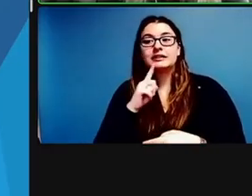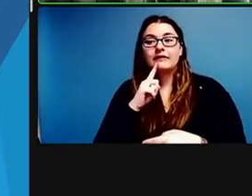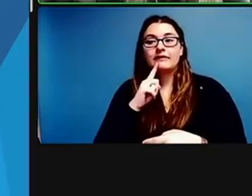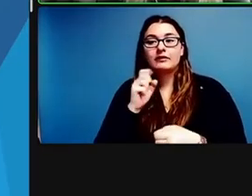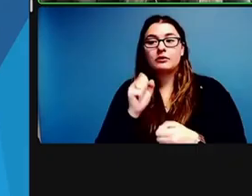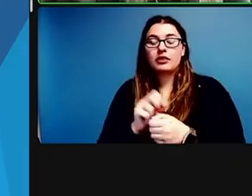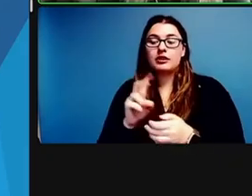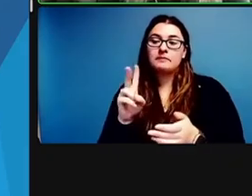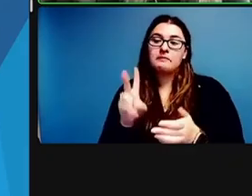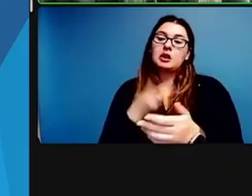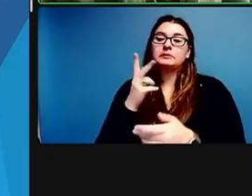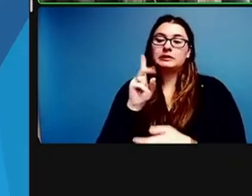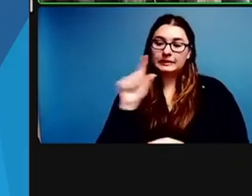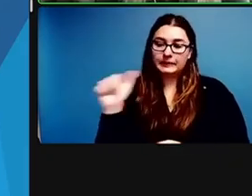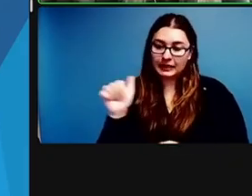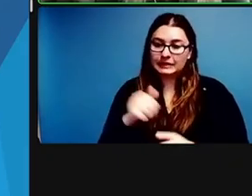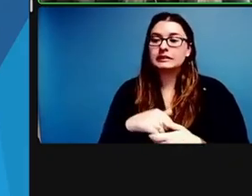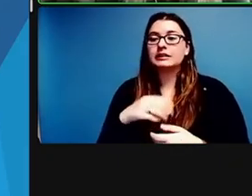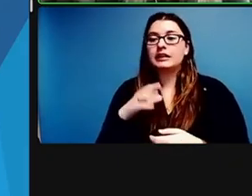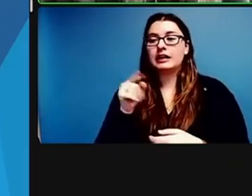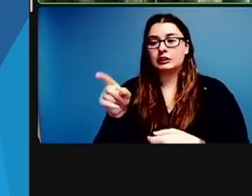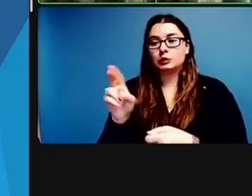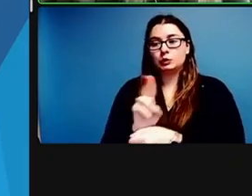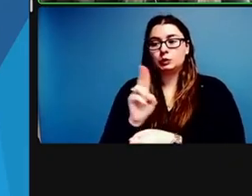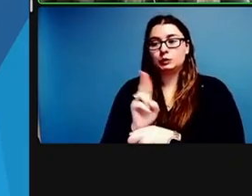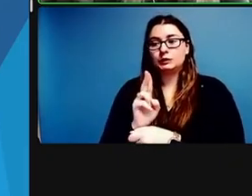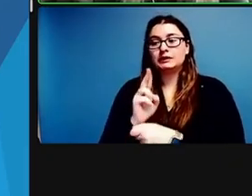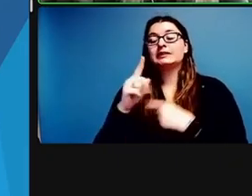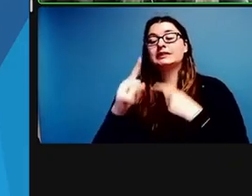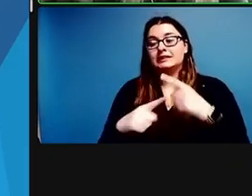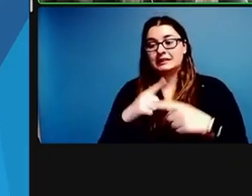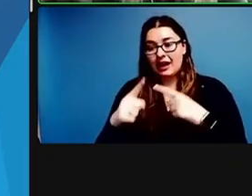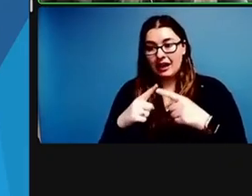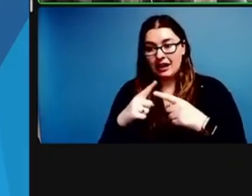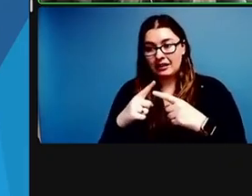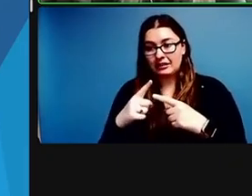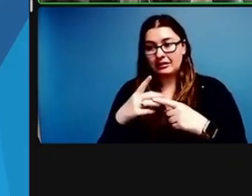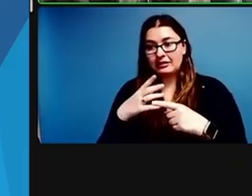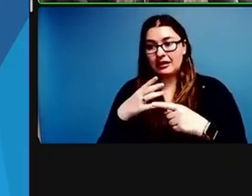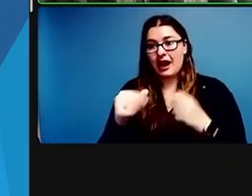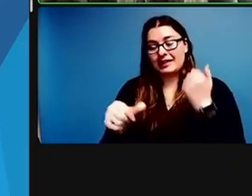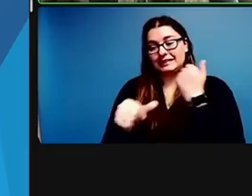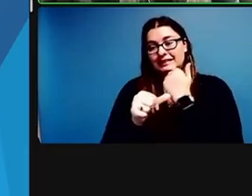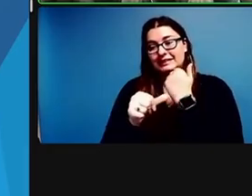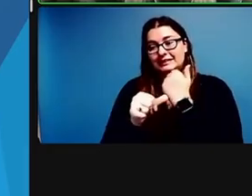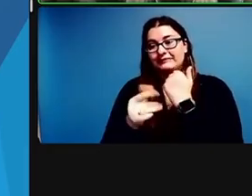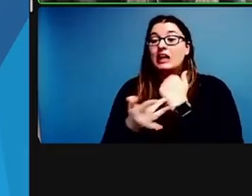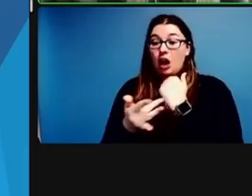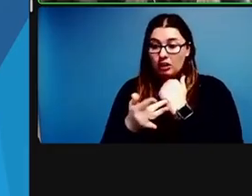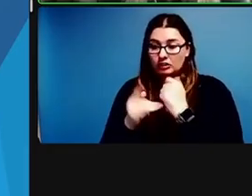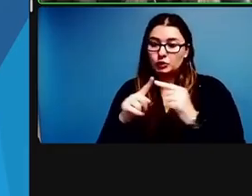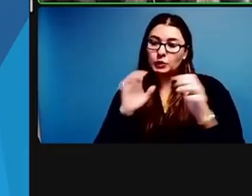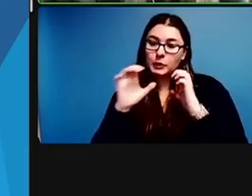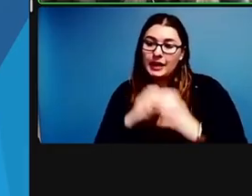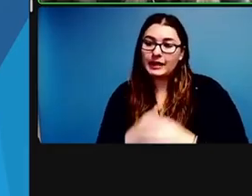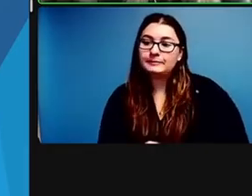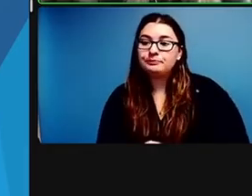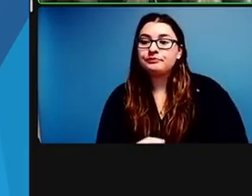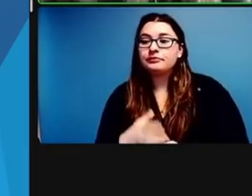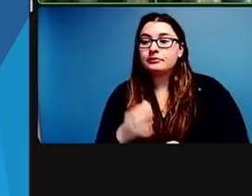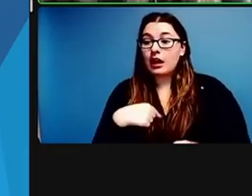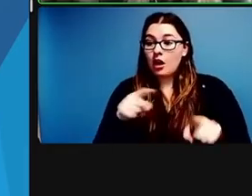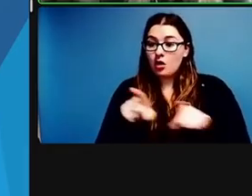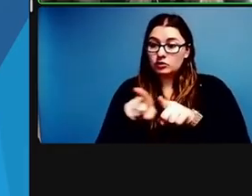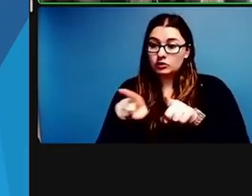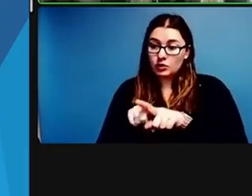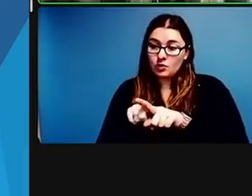multiple disabilities, and he uses sign language and assistive technology to communicate. And I am